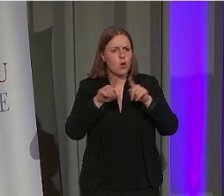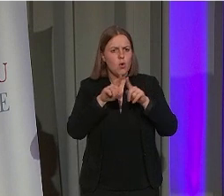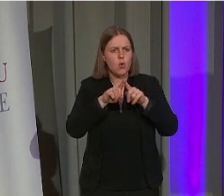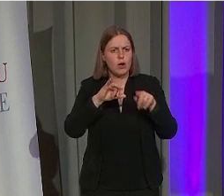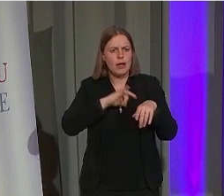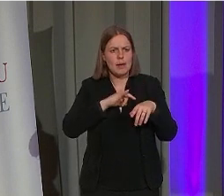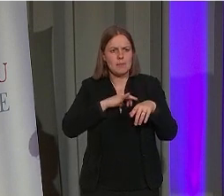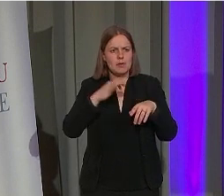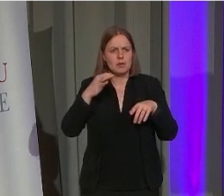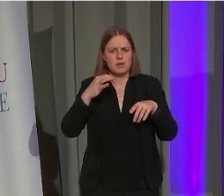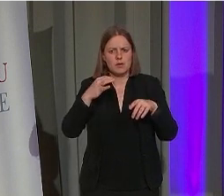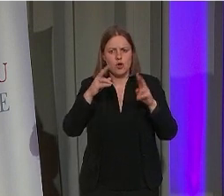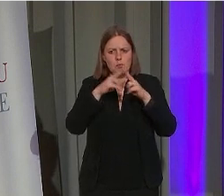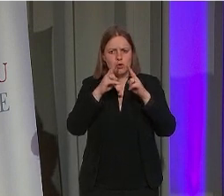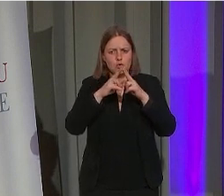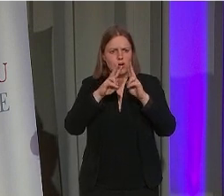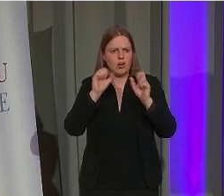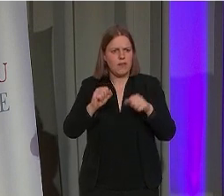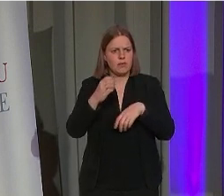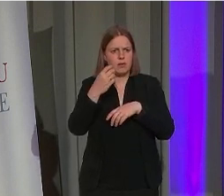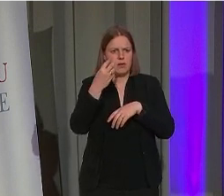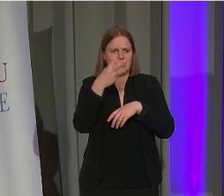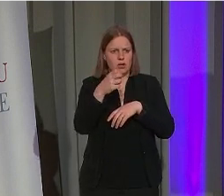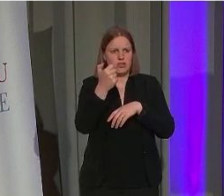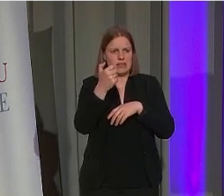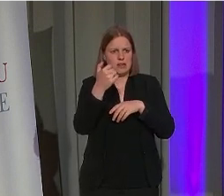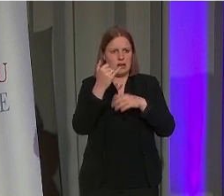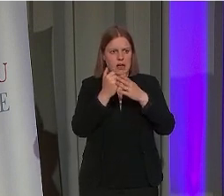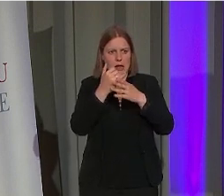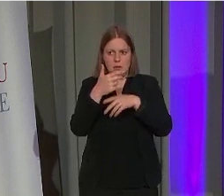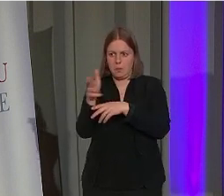There's also a 360 degrees